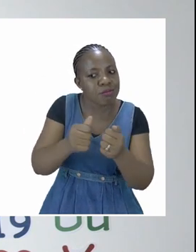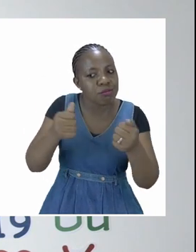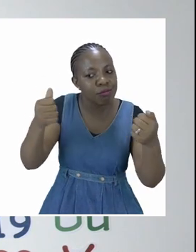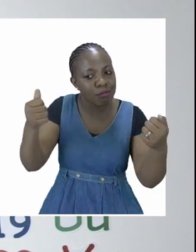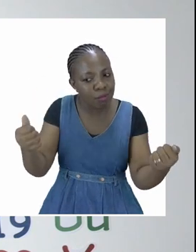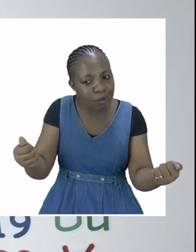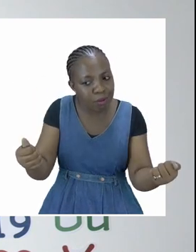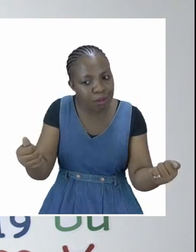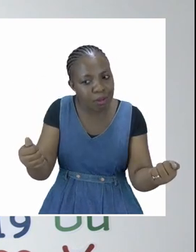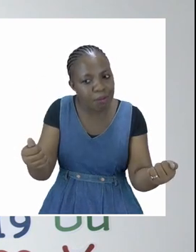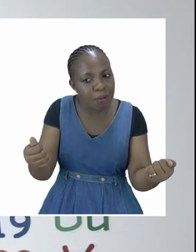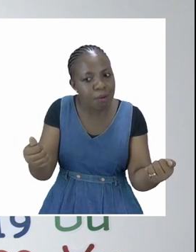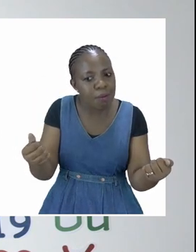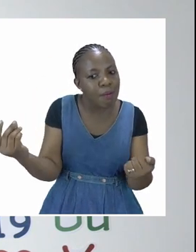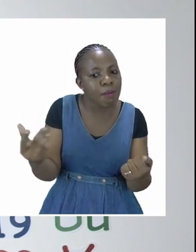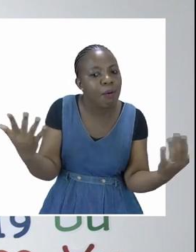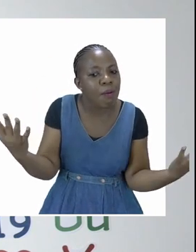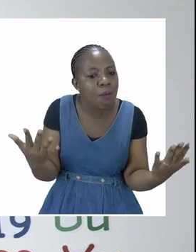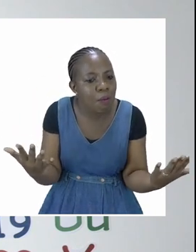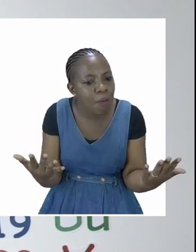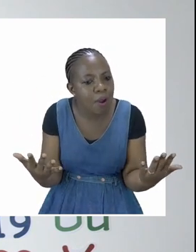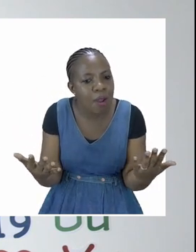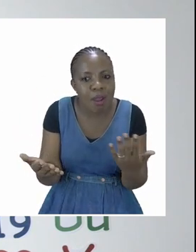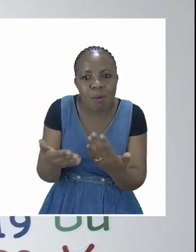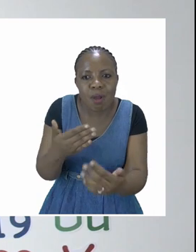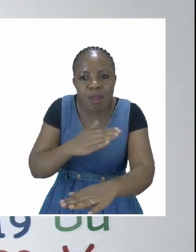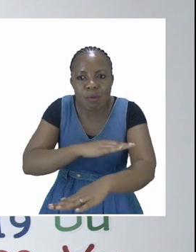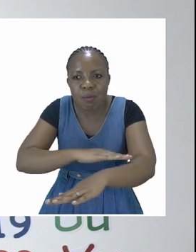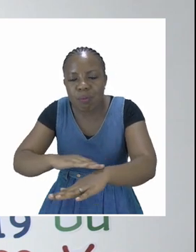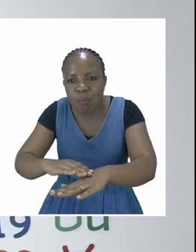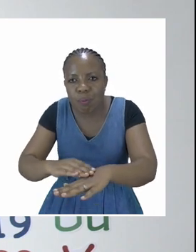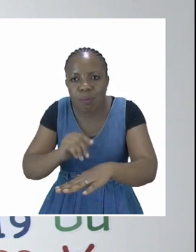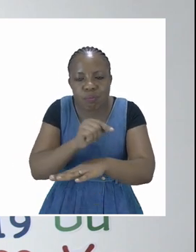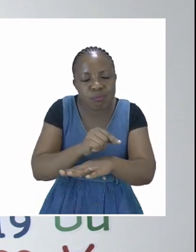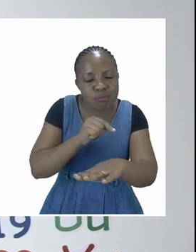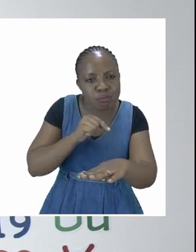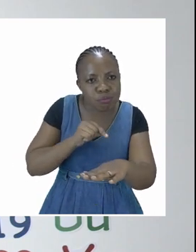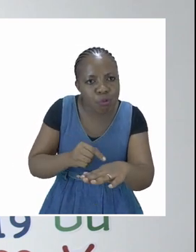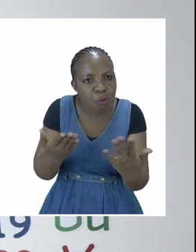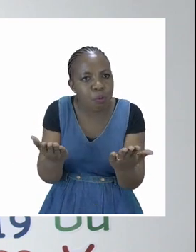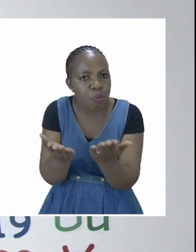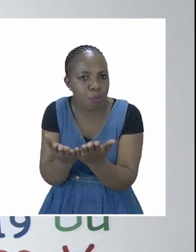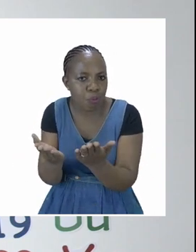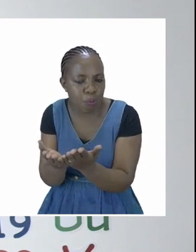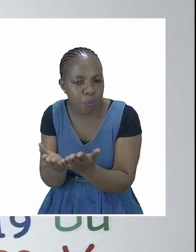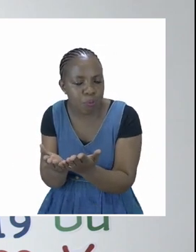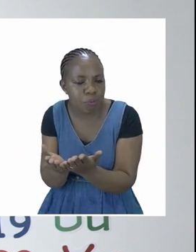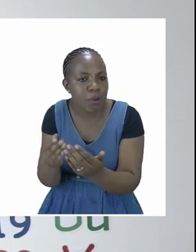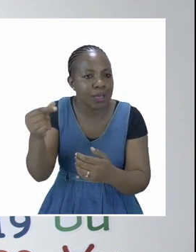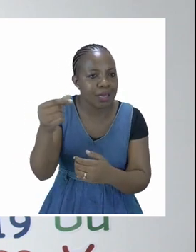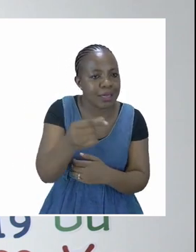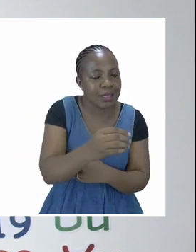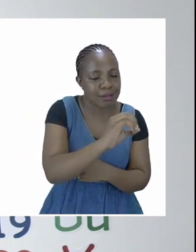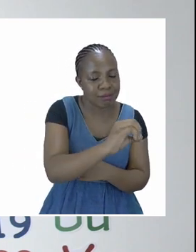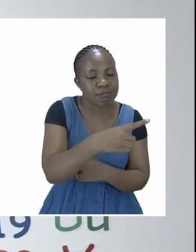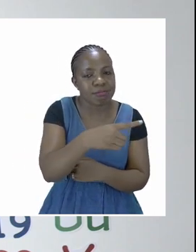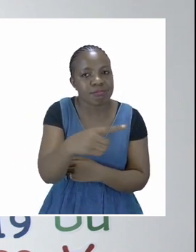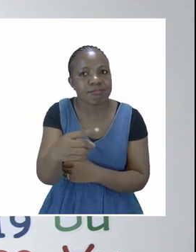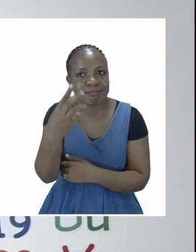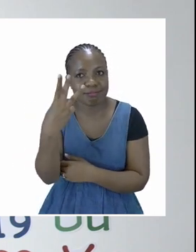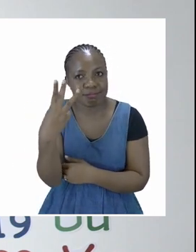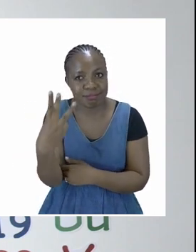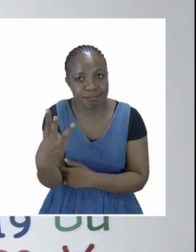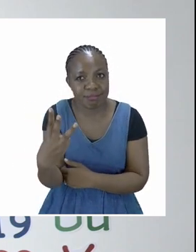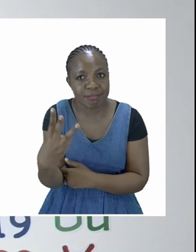every Monday to Thursday for pre-primary up until grade three. The